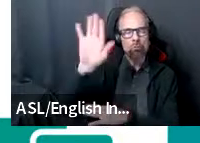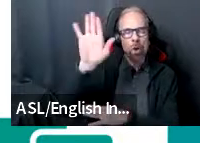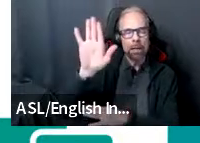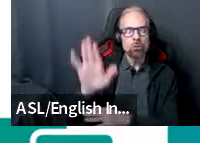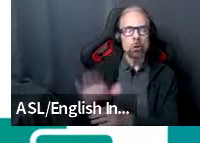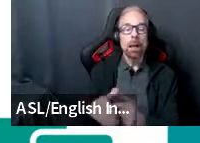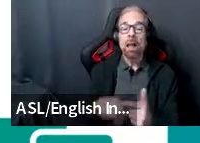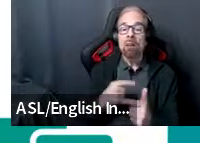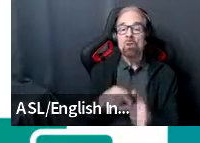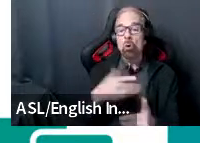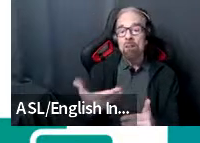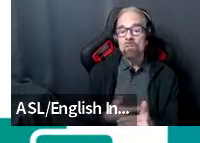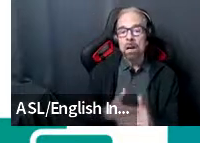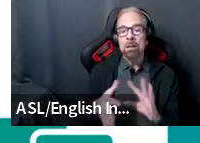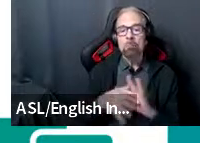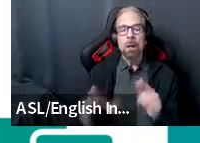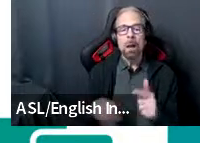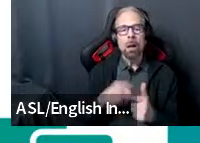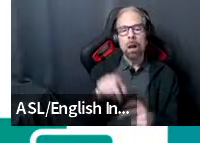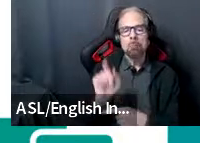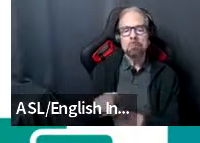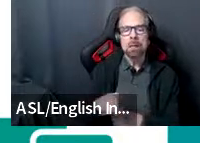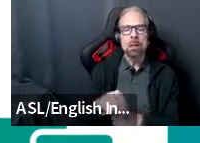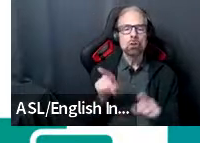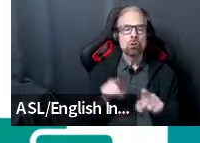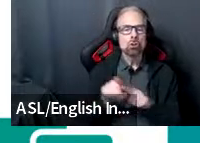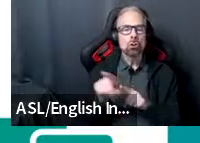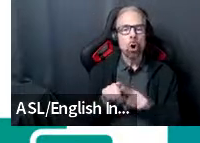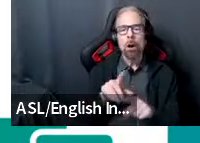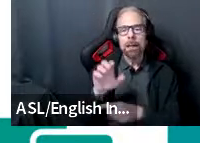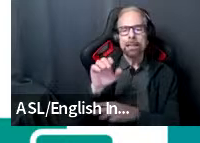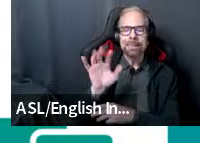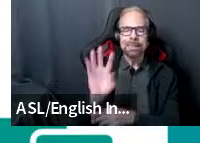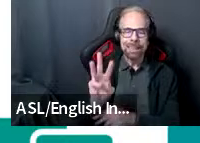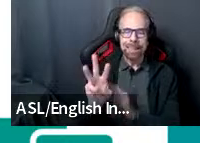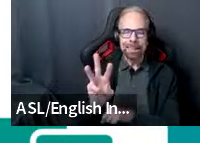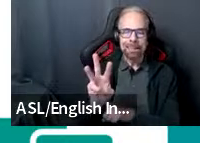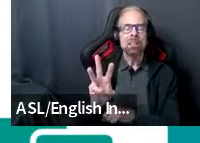to speak, dial *6 to unmute yourself.